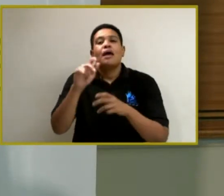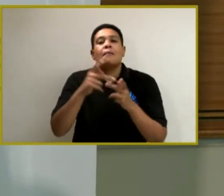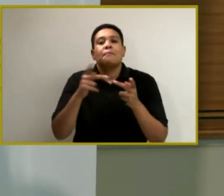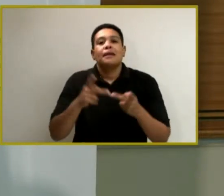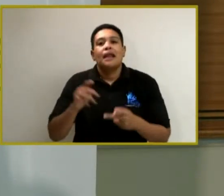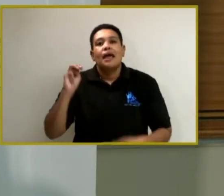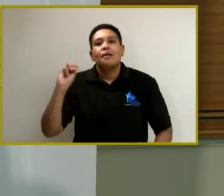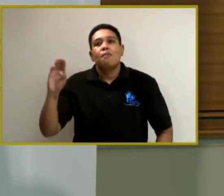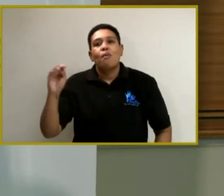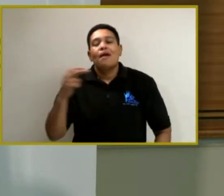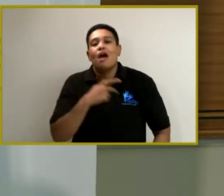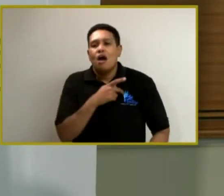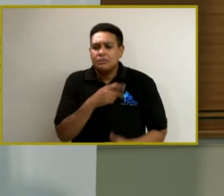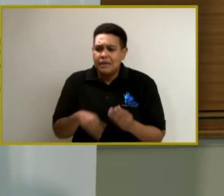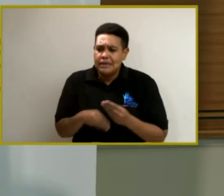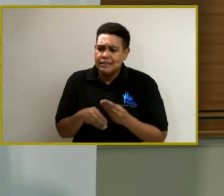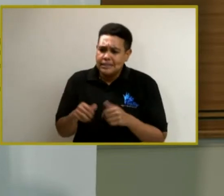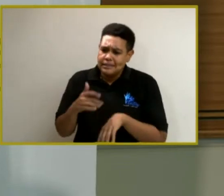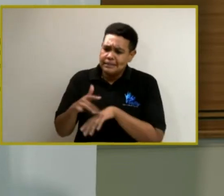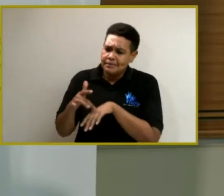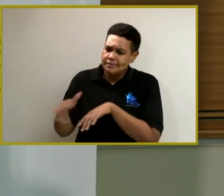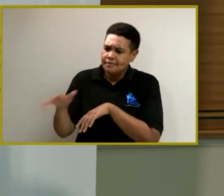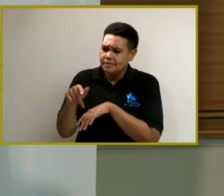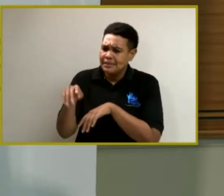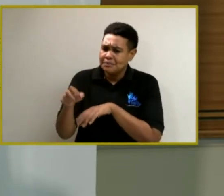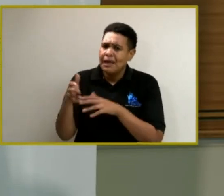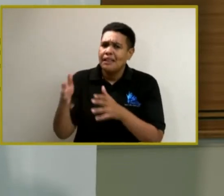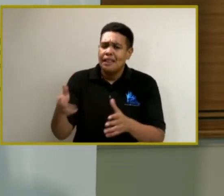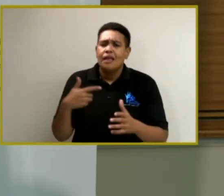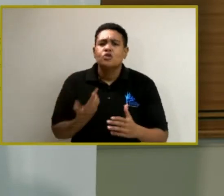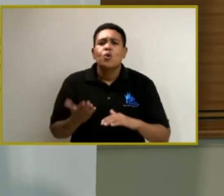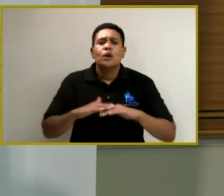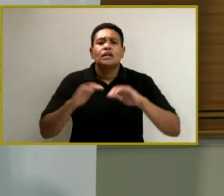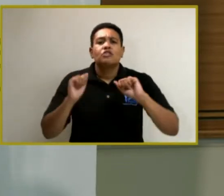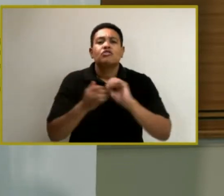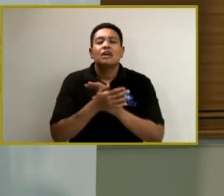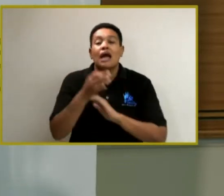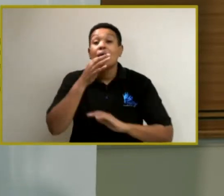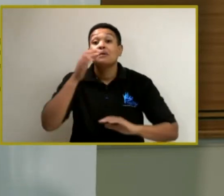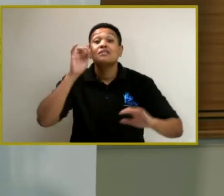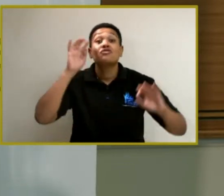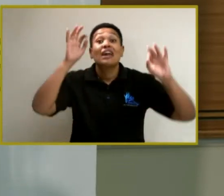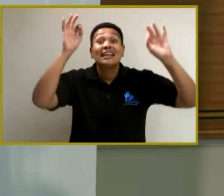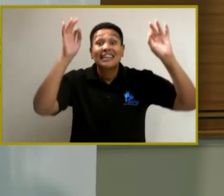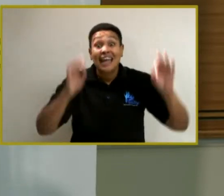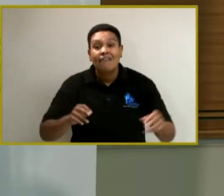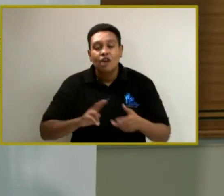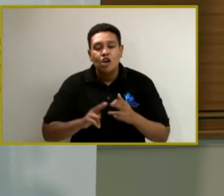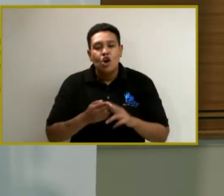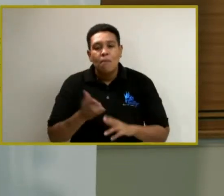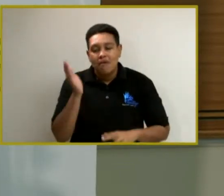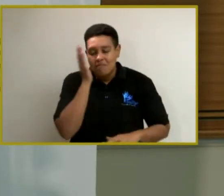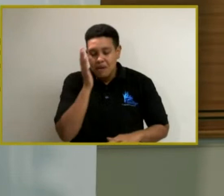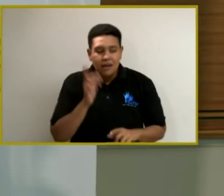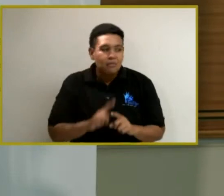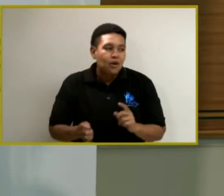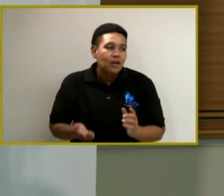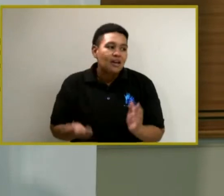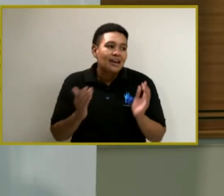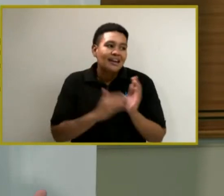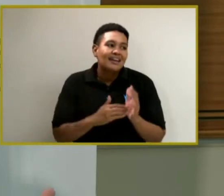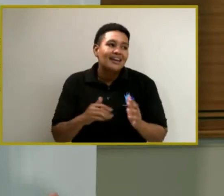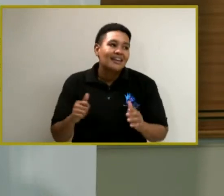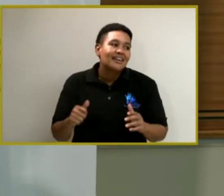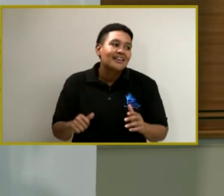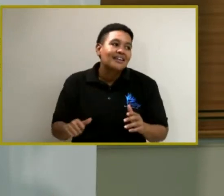Hospital. So we would have increased the capacity in terms of the absolute number of beds. But again, it's not